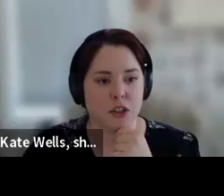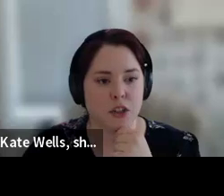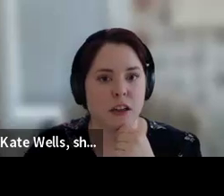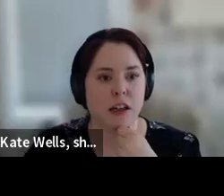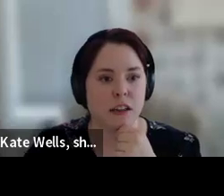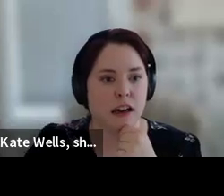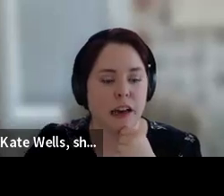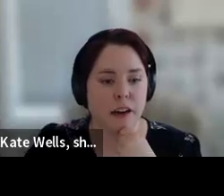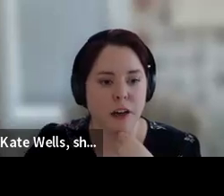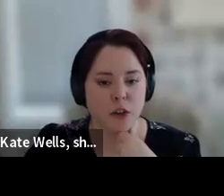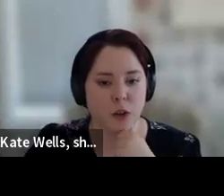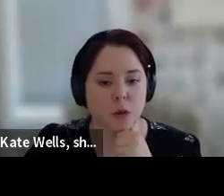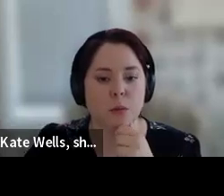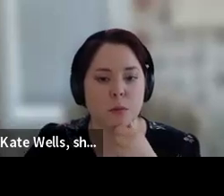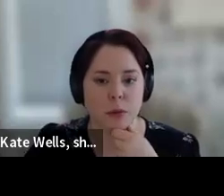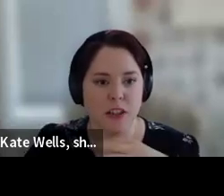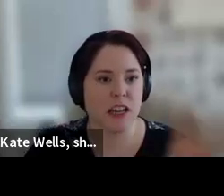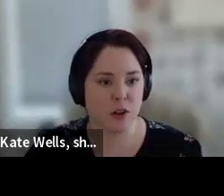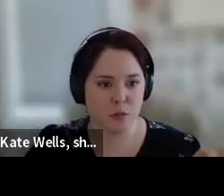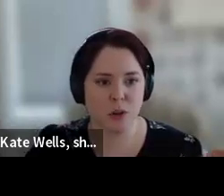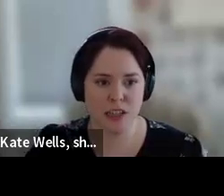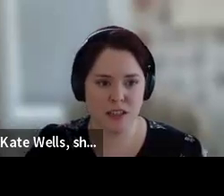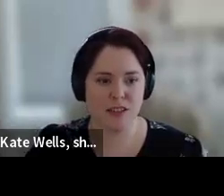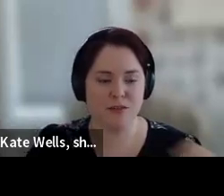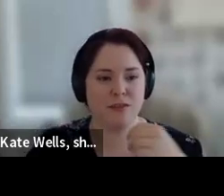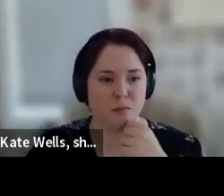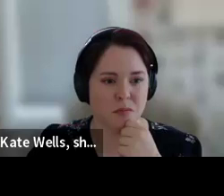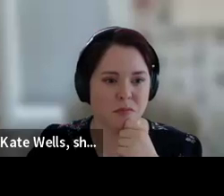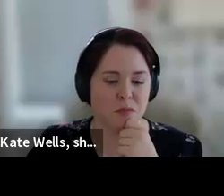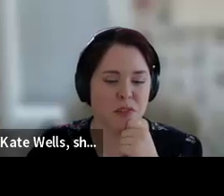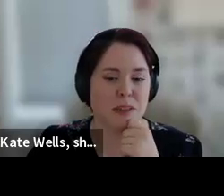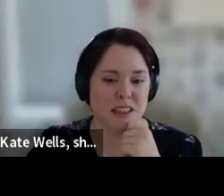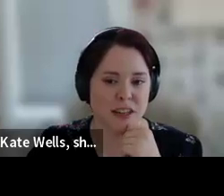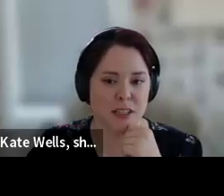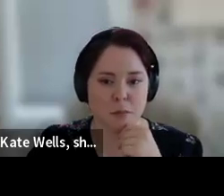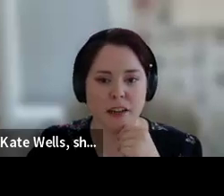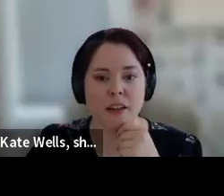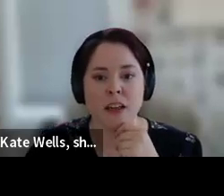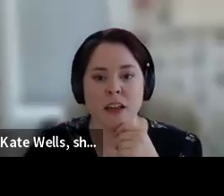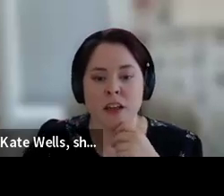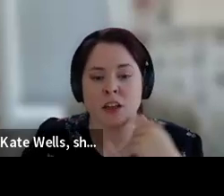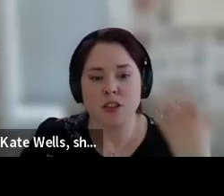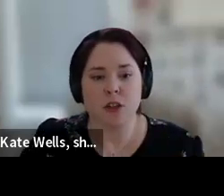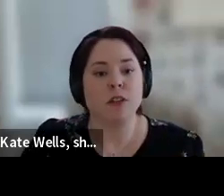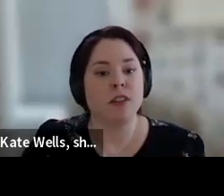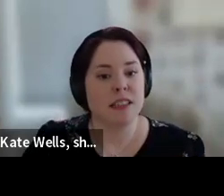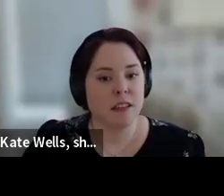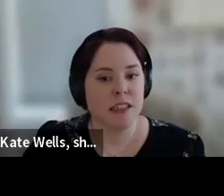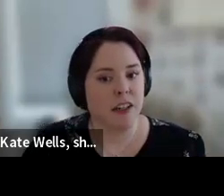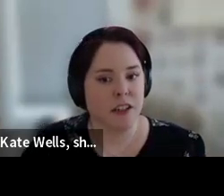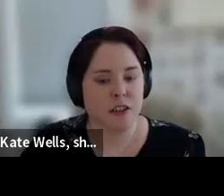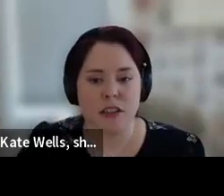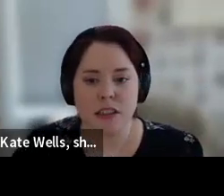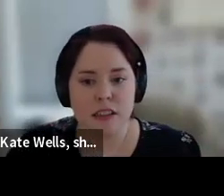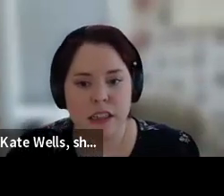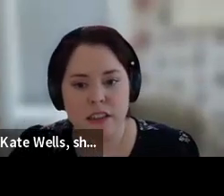see other training on the IRLU page that goes more into specifics. But so